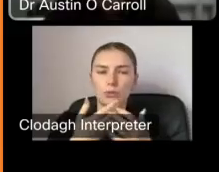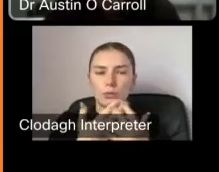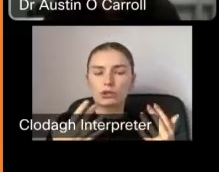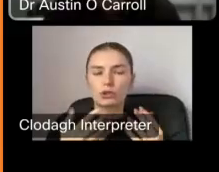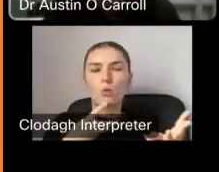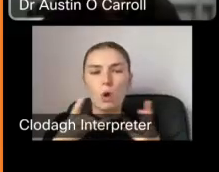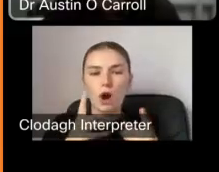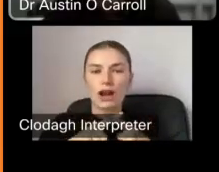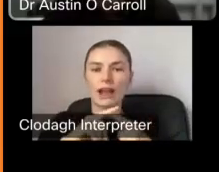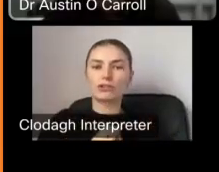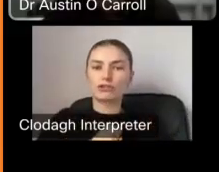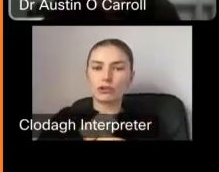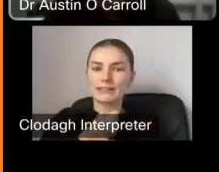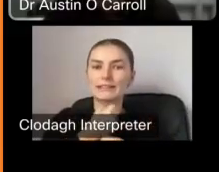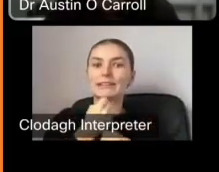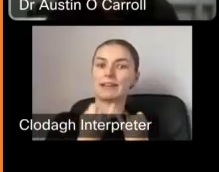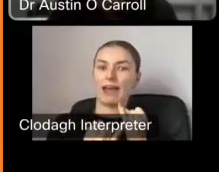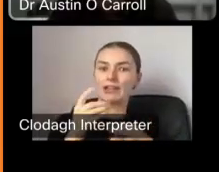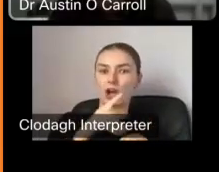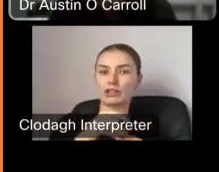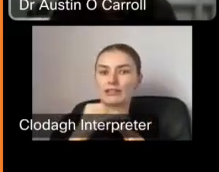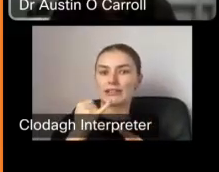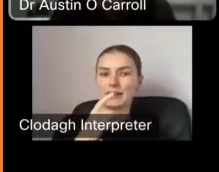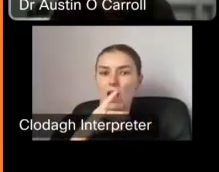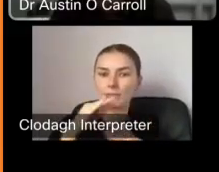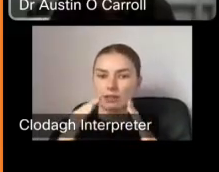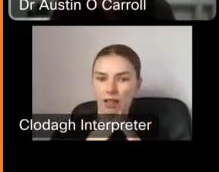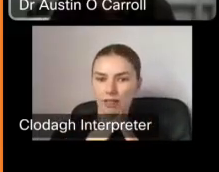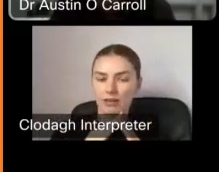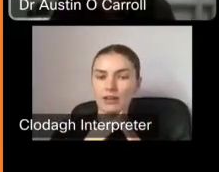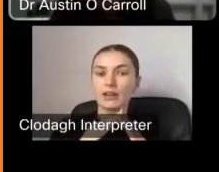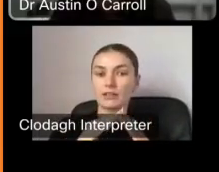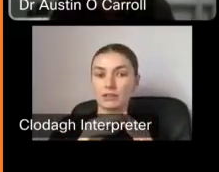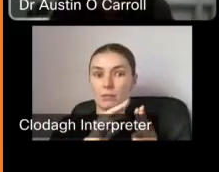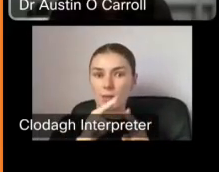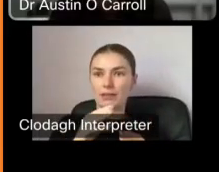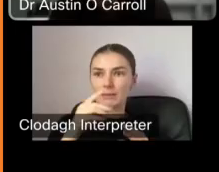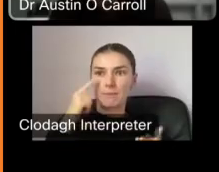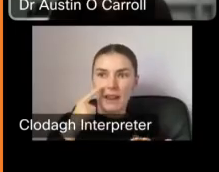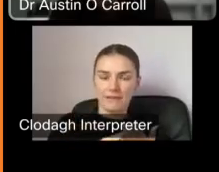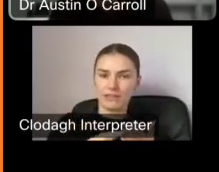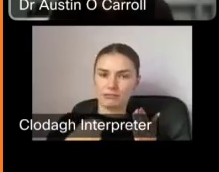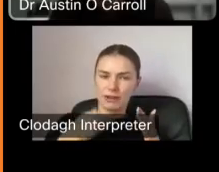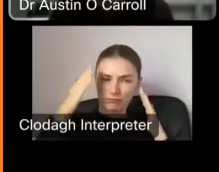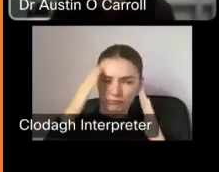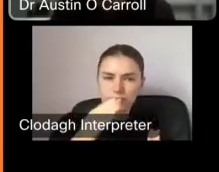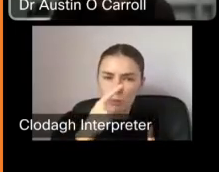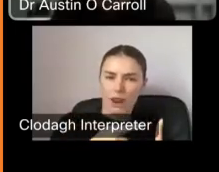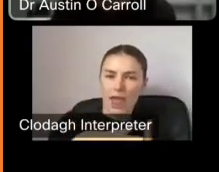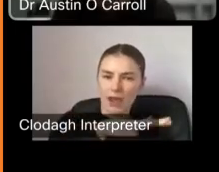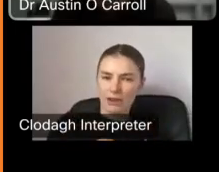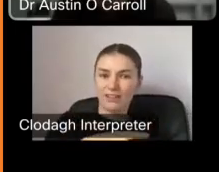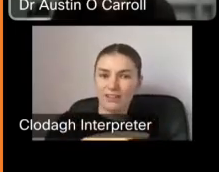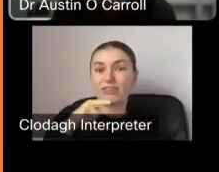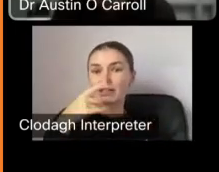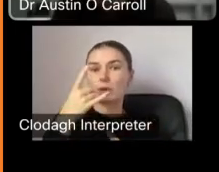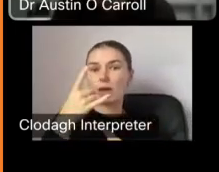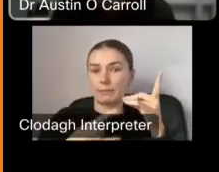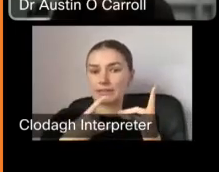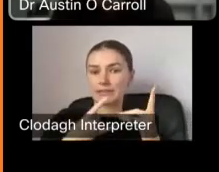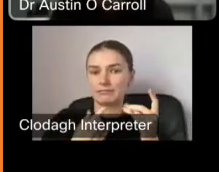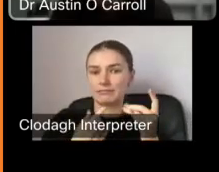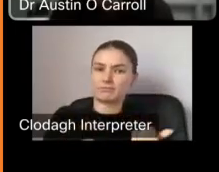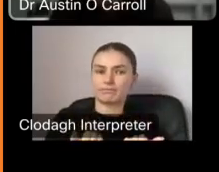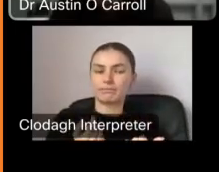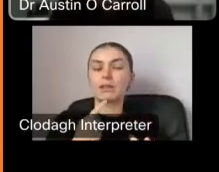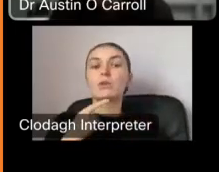such as in a hospital. So the stigma gets absolutely concentrated, and that's what happens. And but that doctor